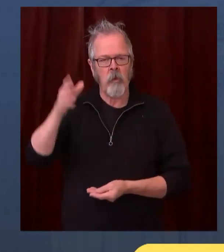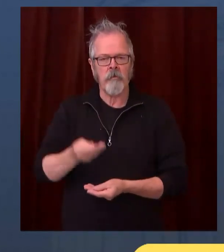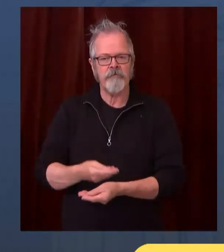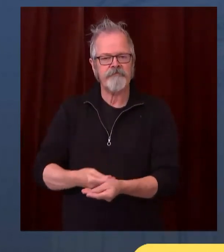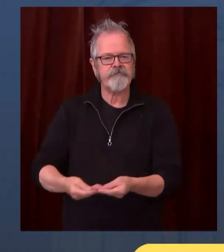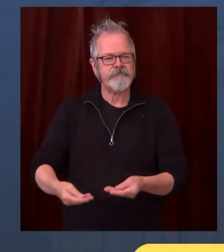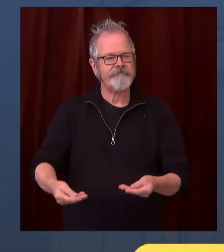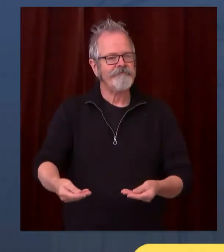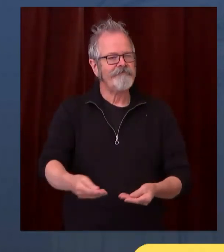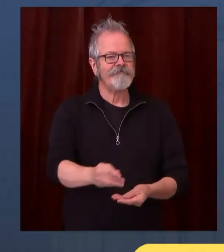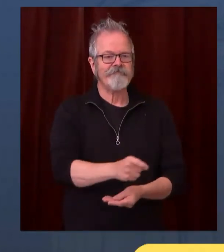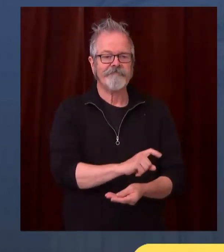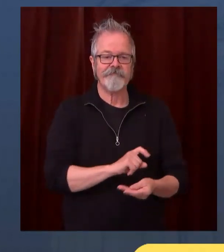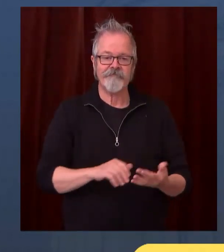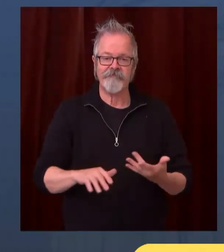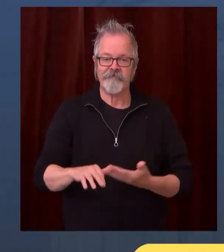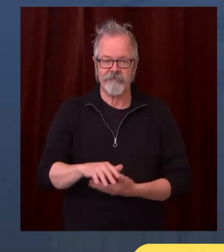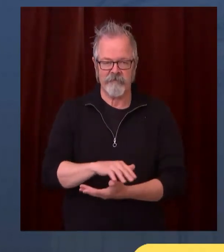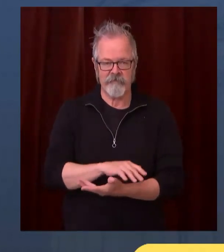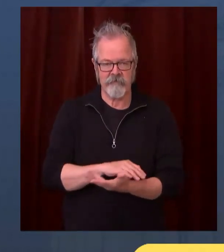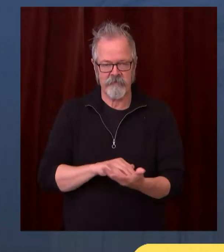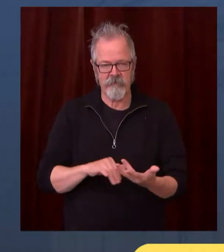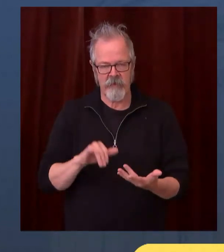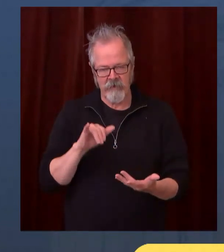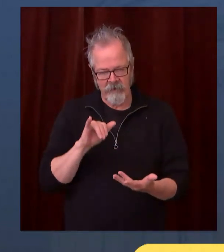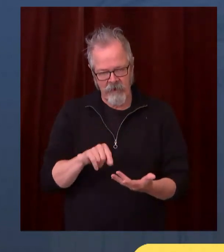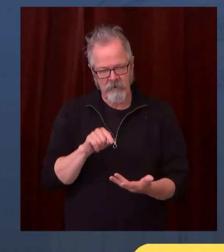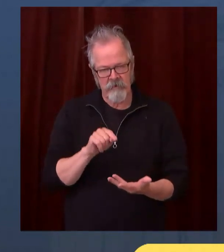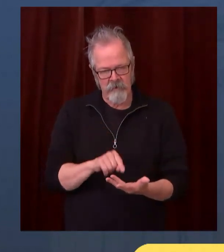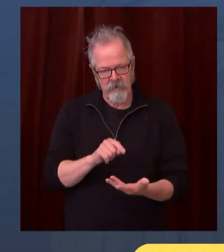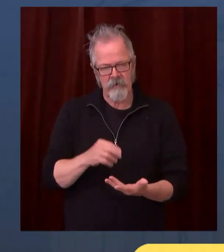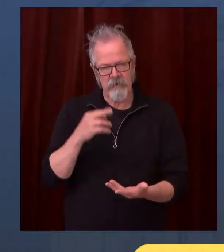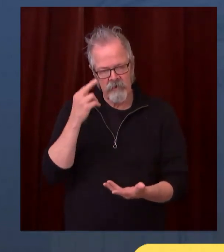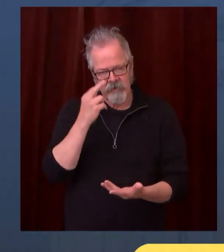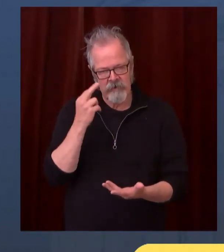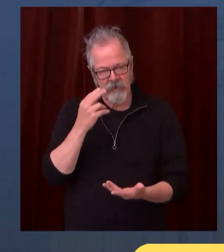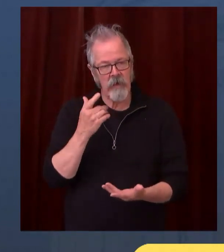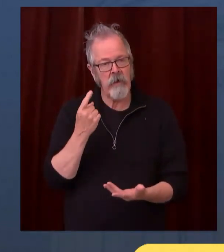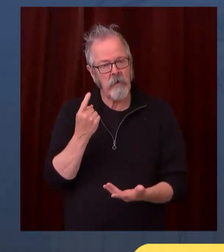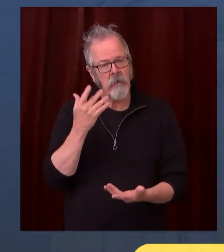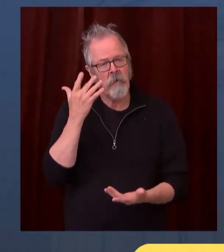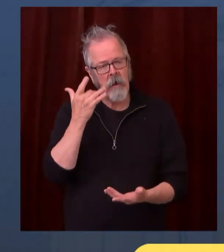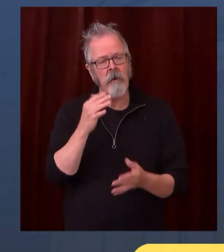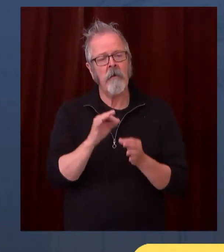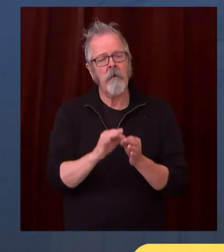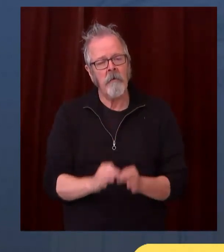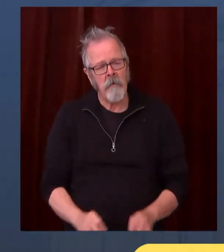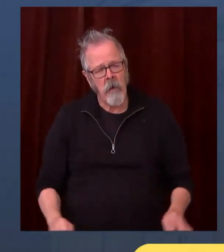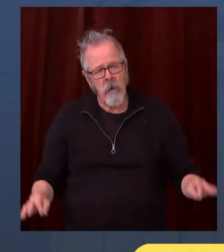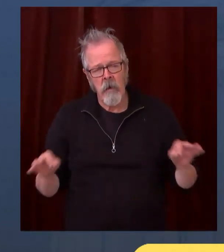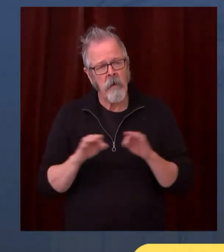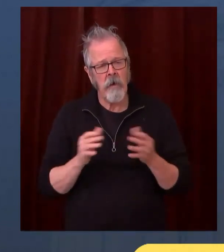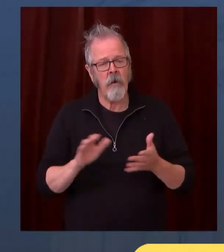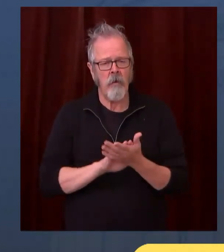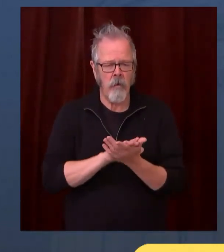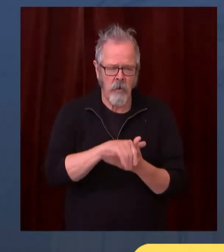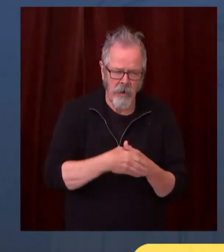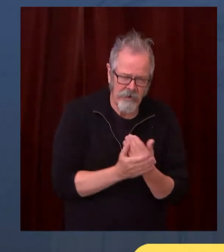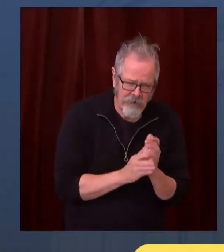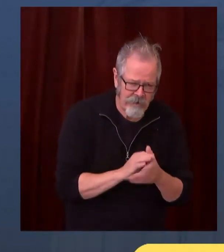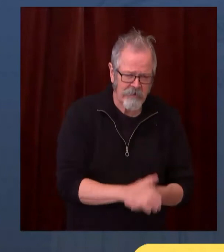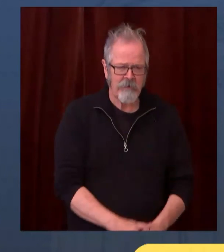really pay 100% attention to our hygiene, to wearing face coverings, to minimizing